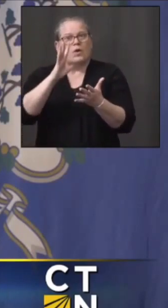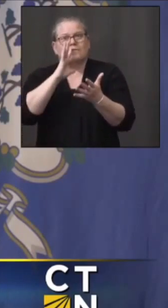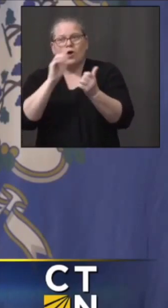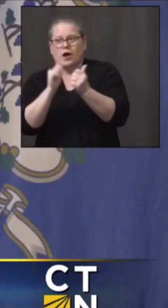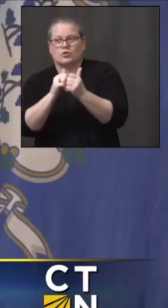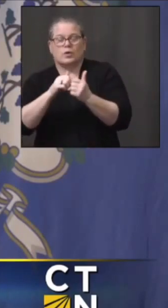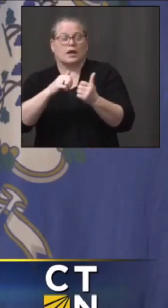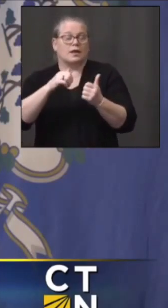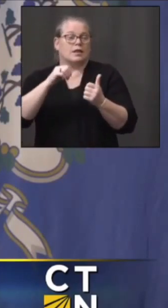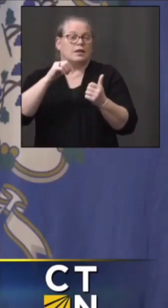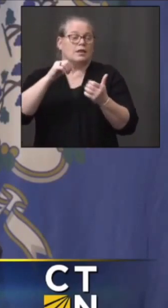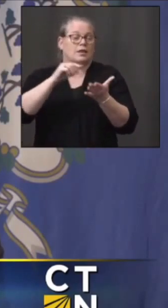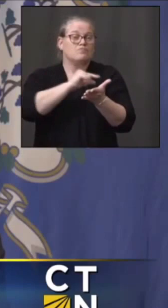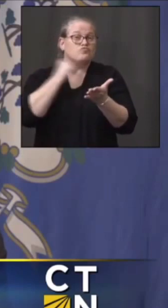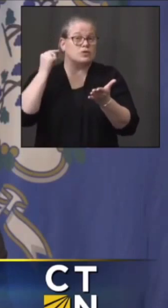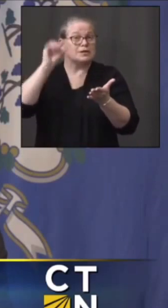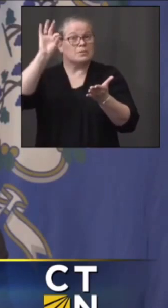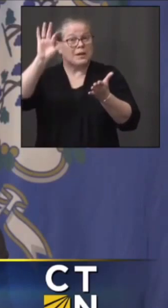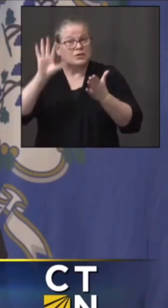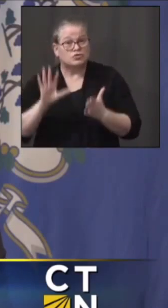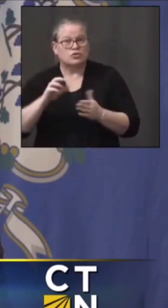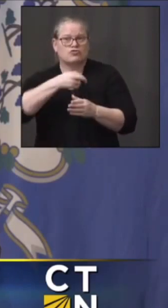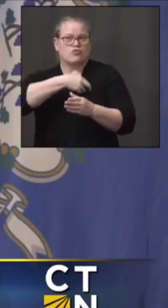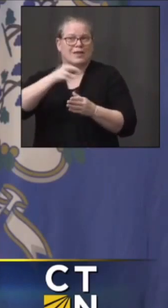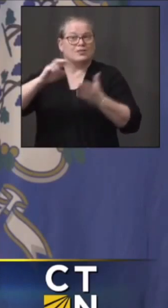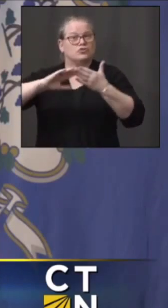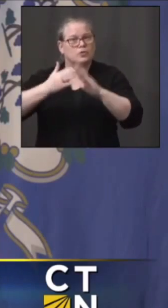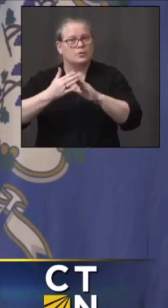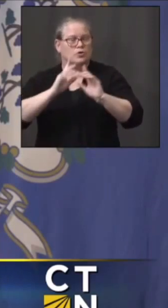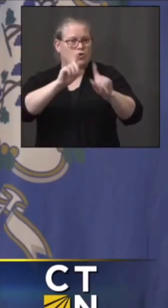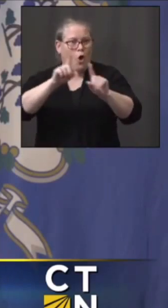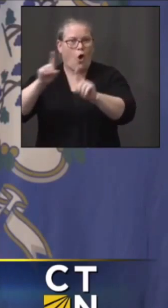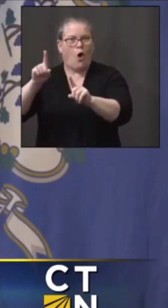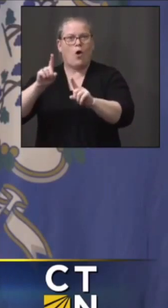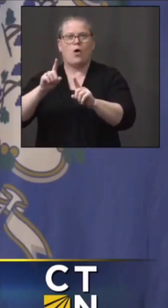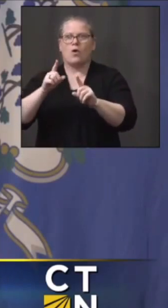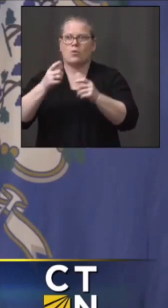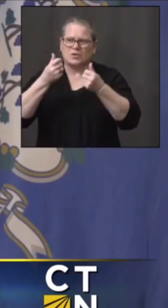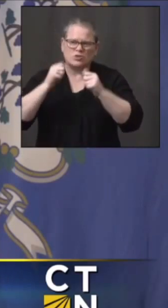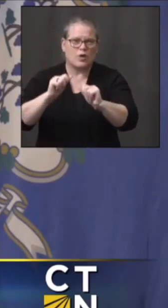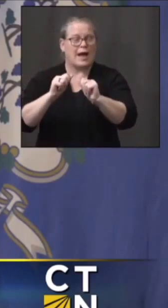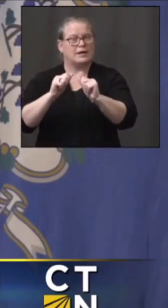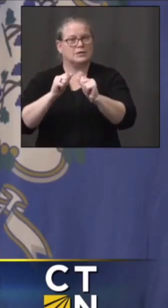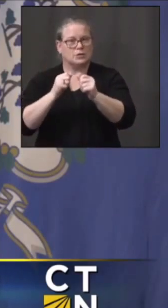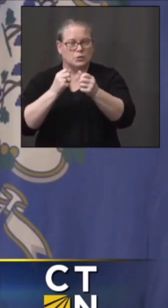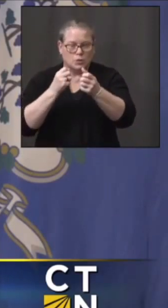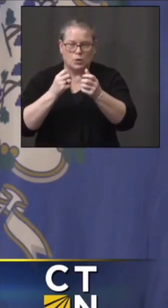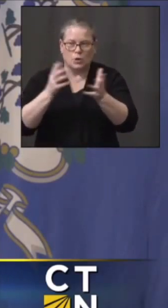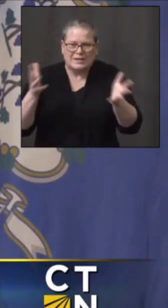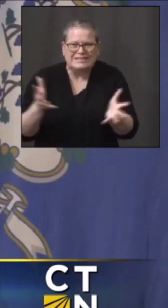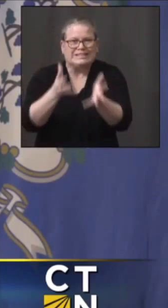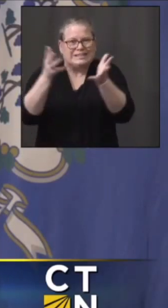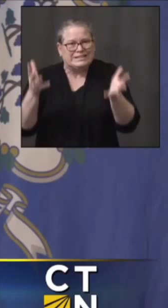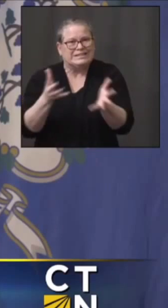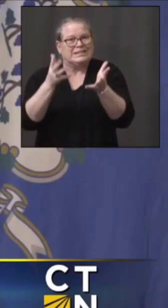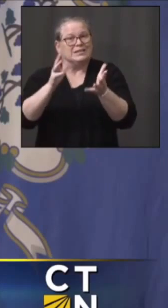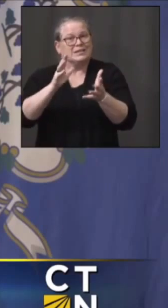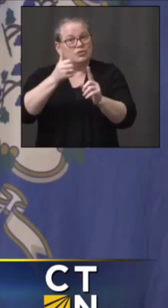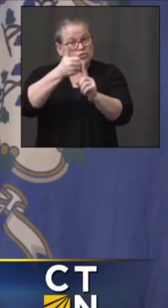the religious communities, doing everything we can to reinforce how important it is for you and your community to get